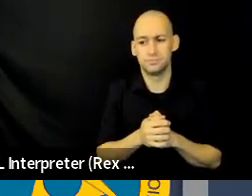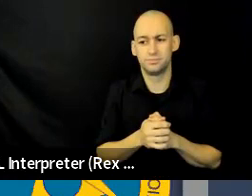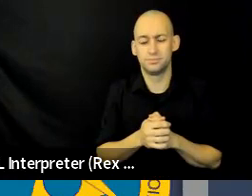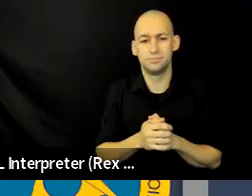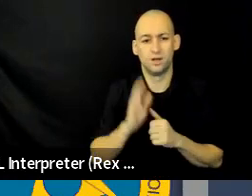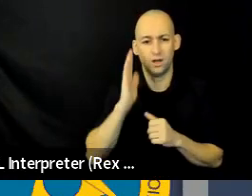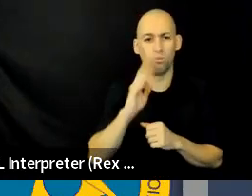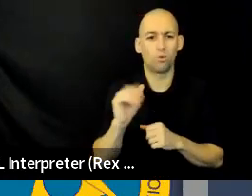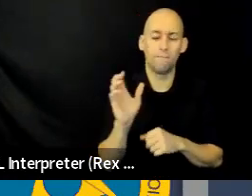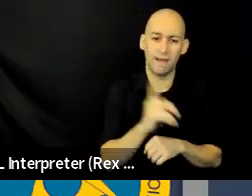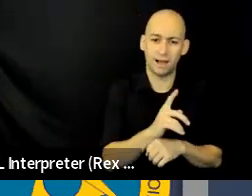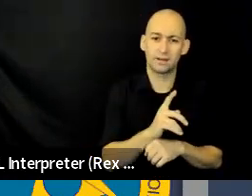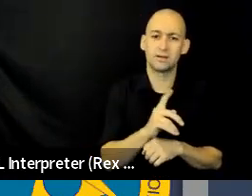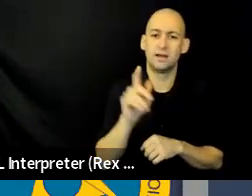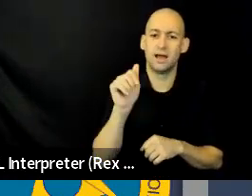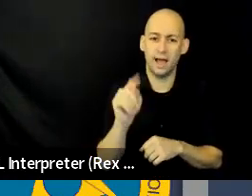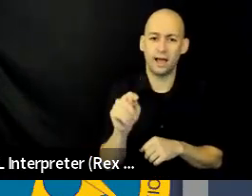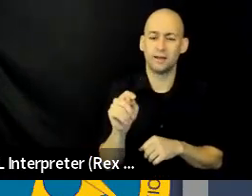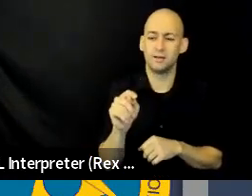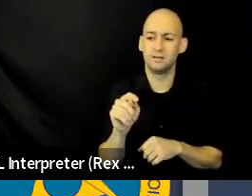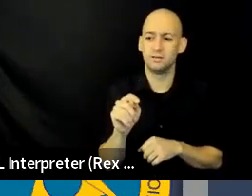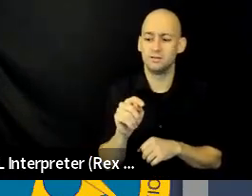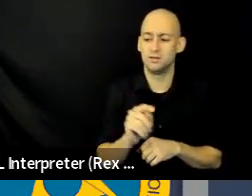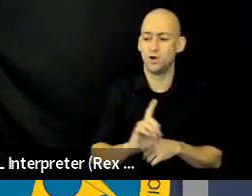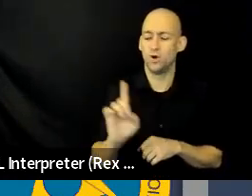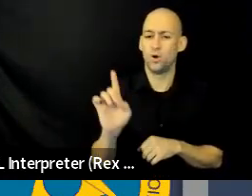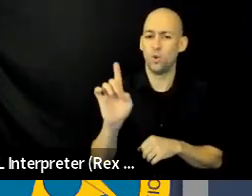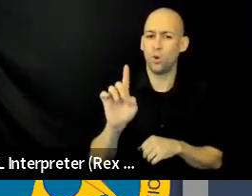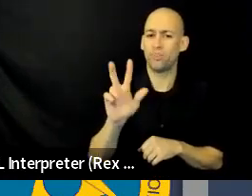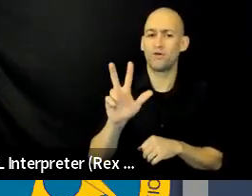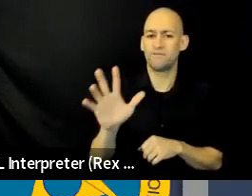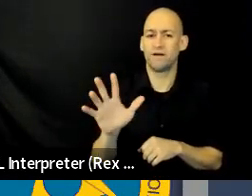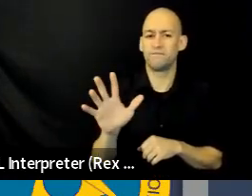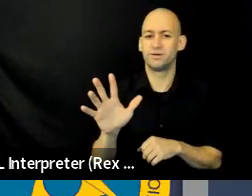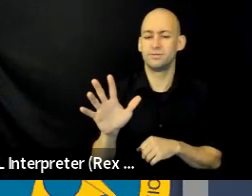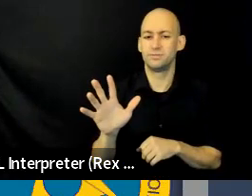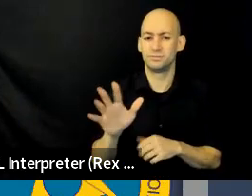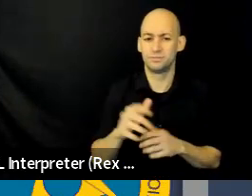We will be back at, let's do 1:35.